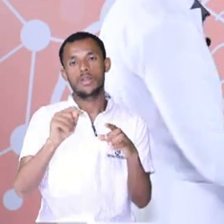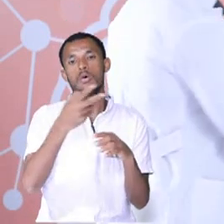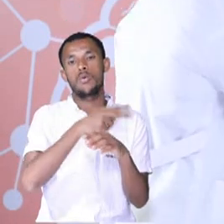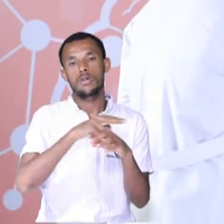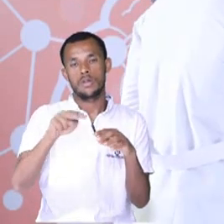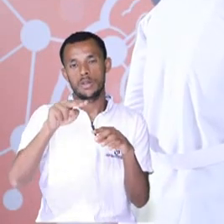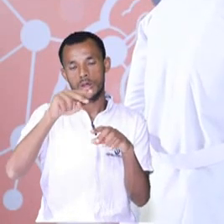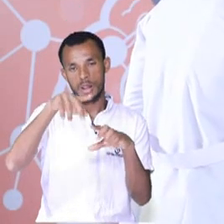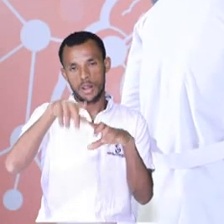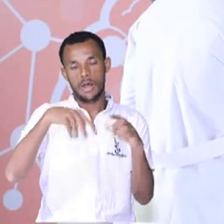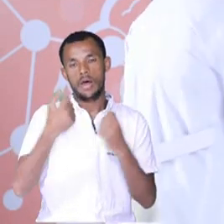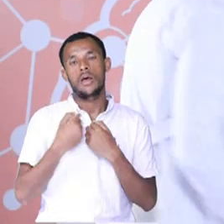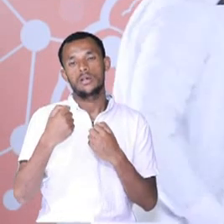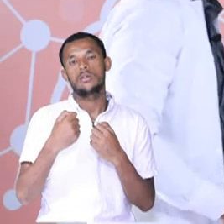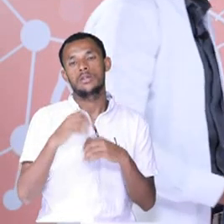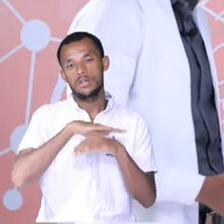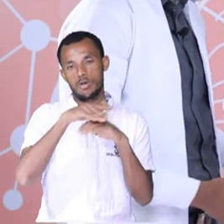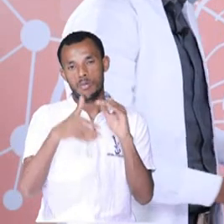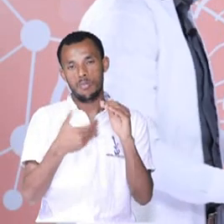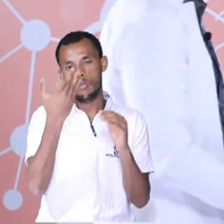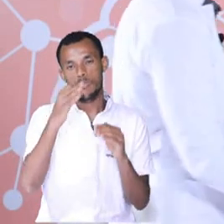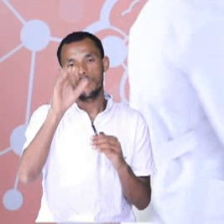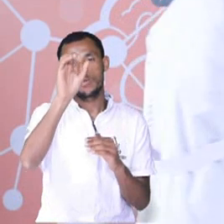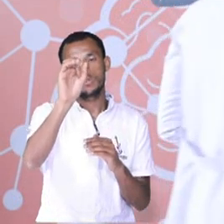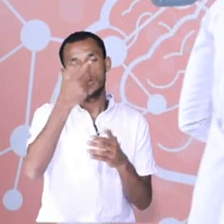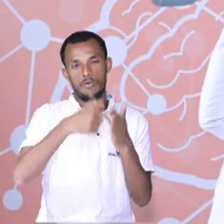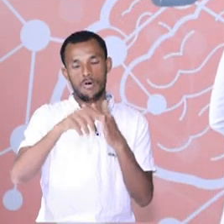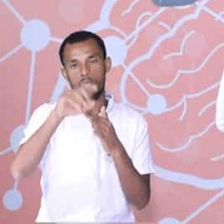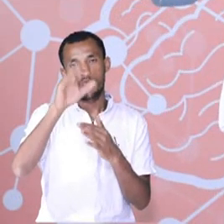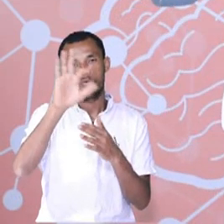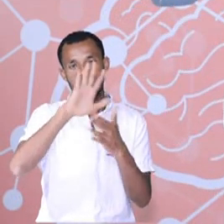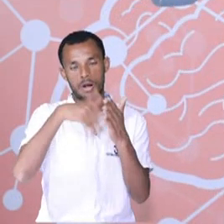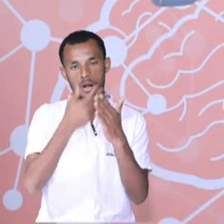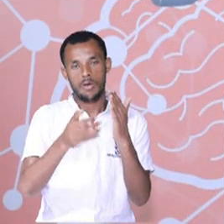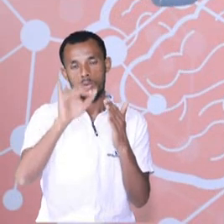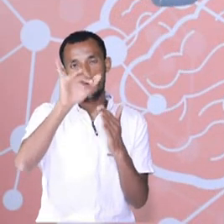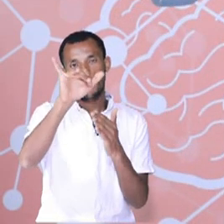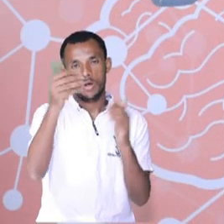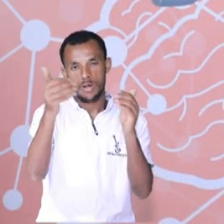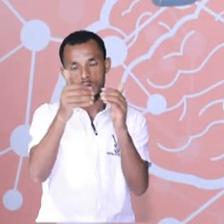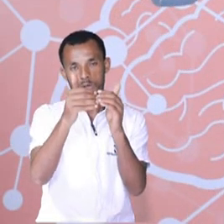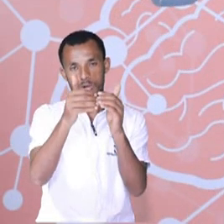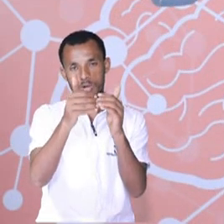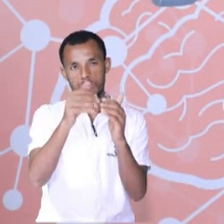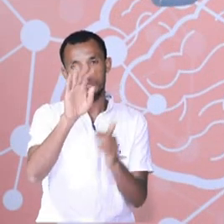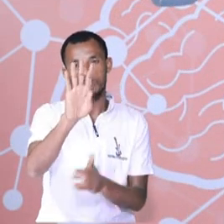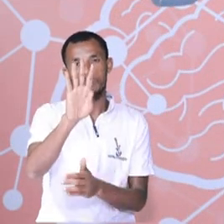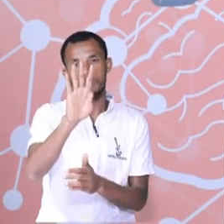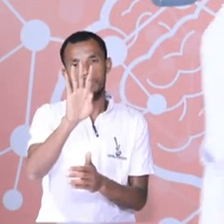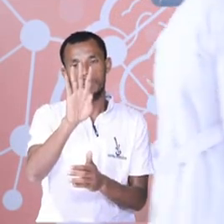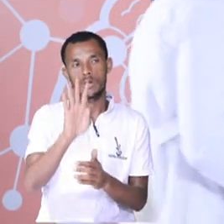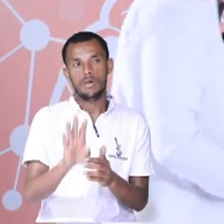has a slope of 0. That means the value of the graph of y is equal to b